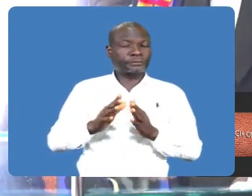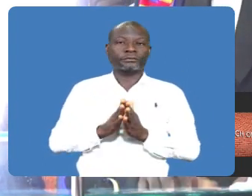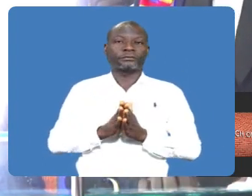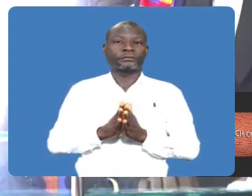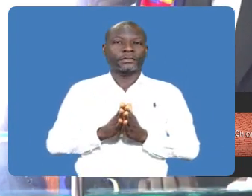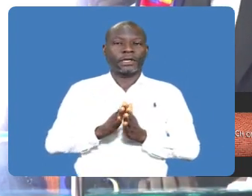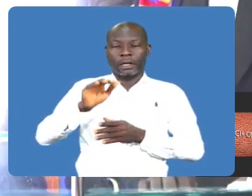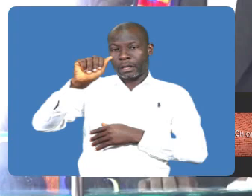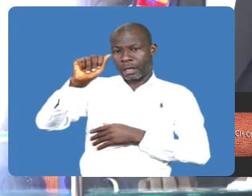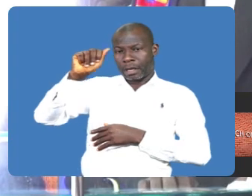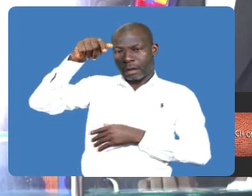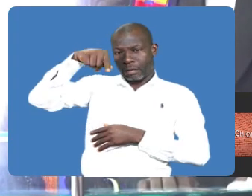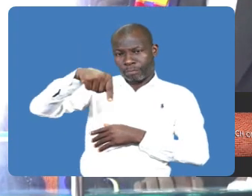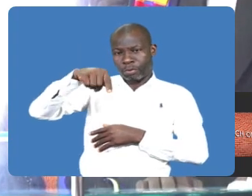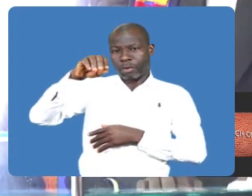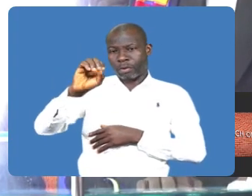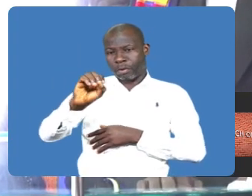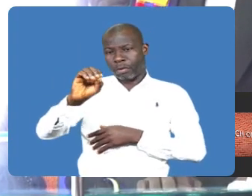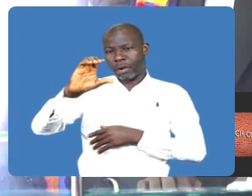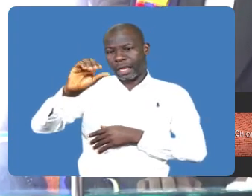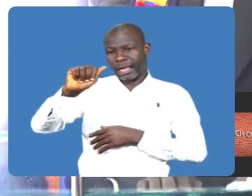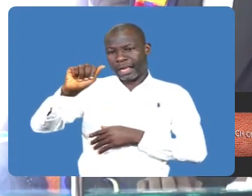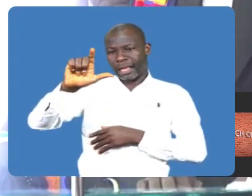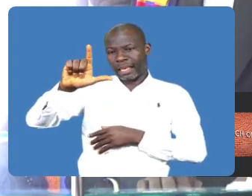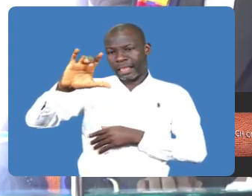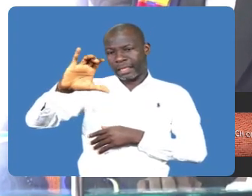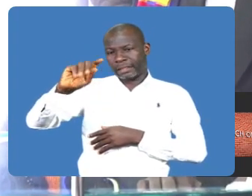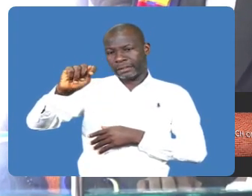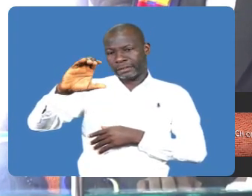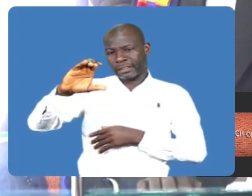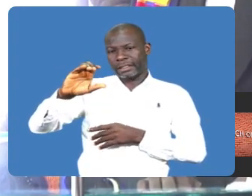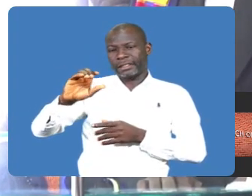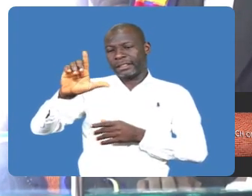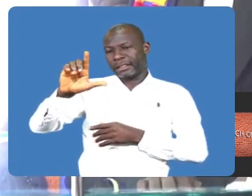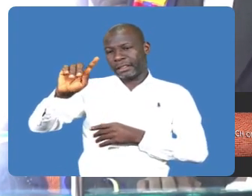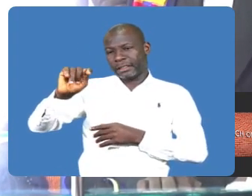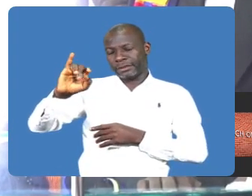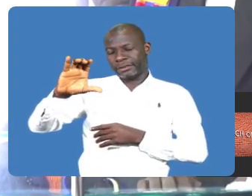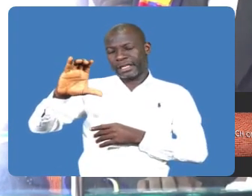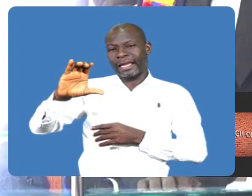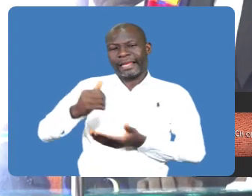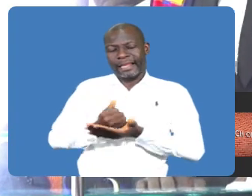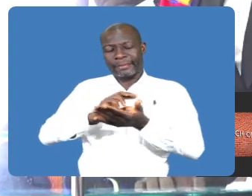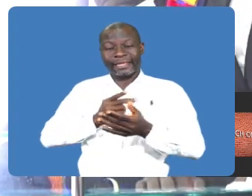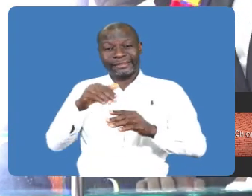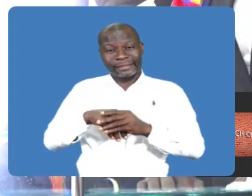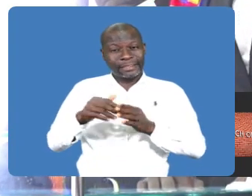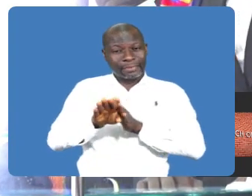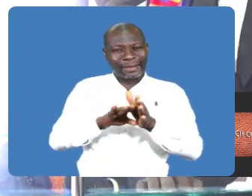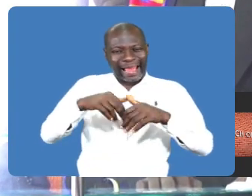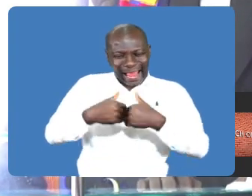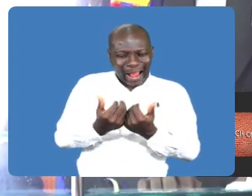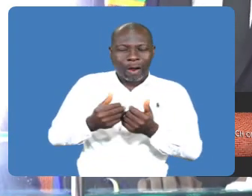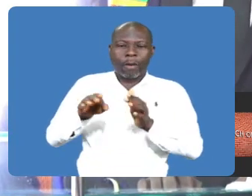Psalms, apocalyptics, literature. This helps us to understand when the Bible is speaking in